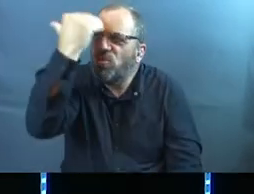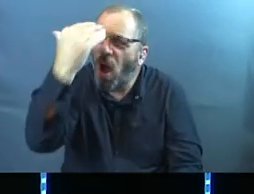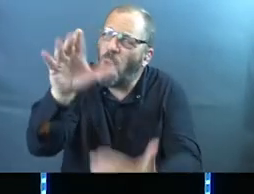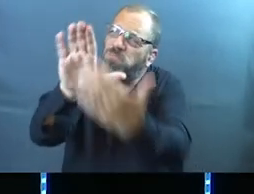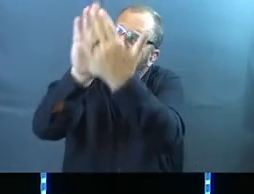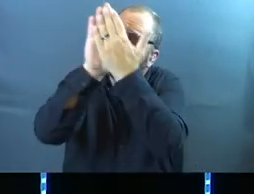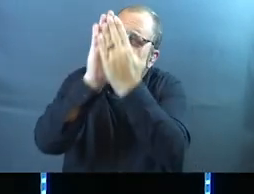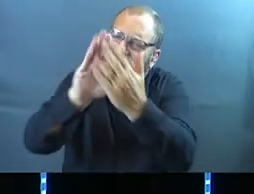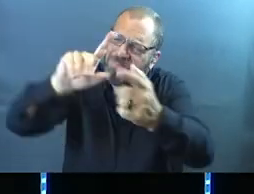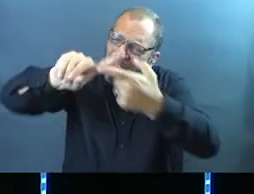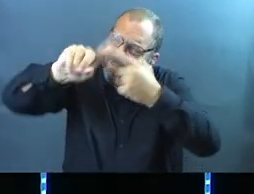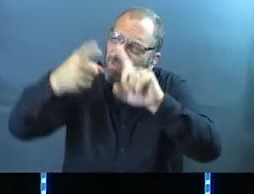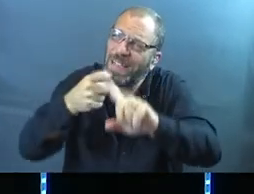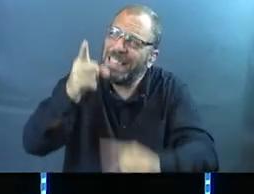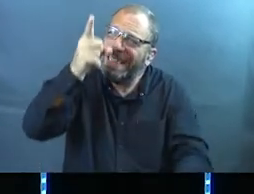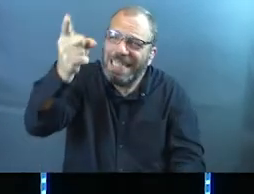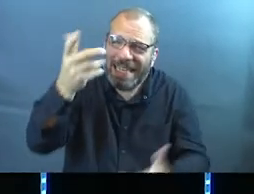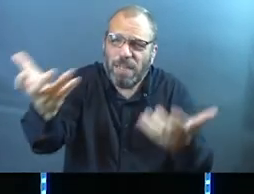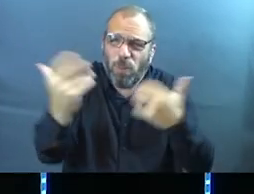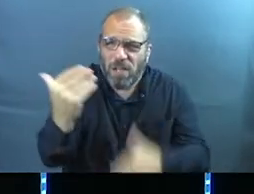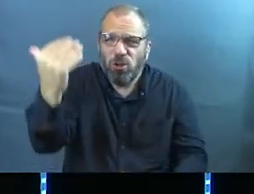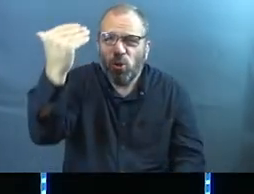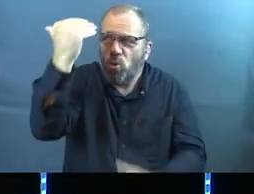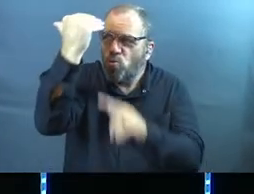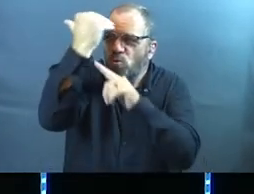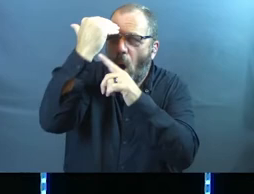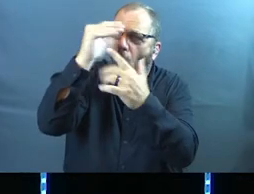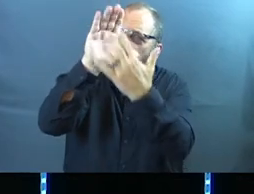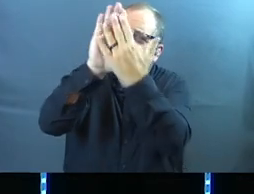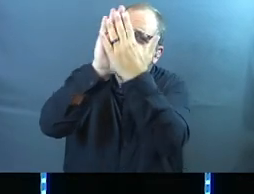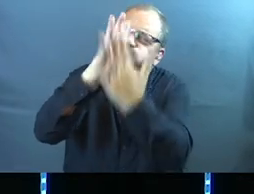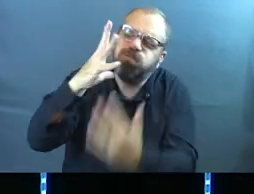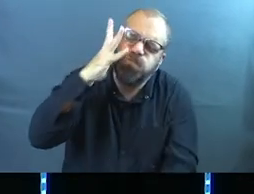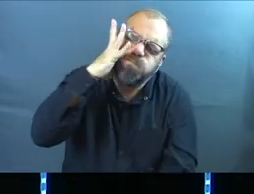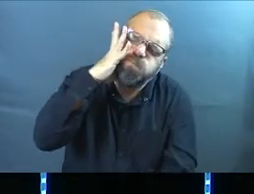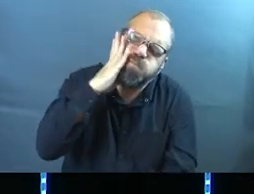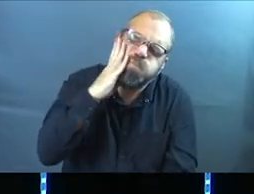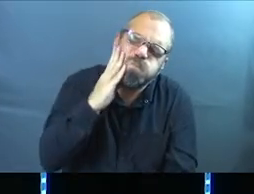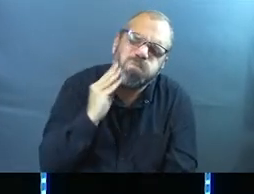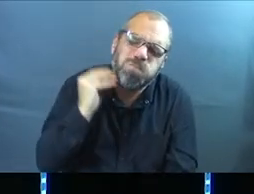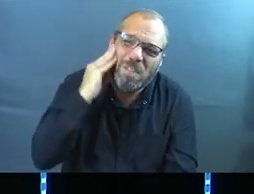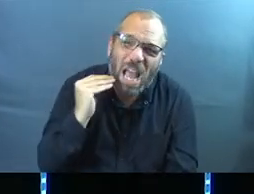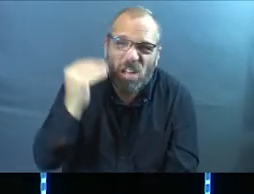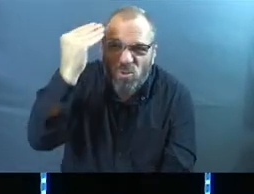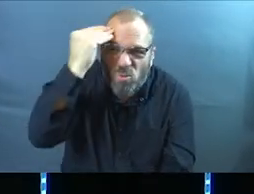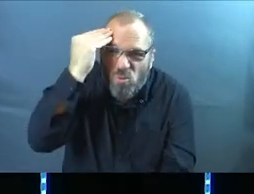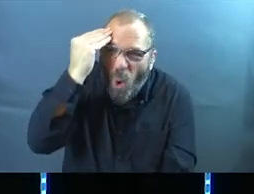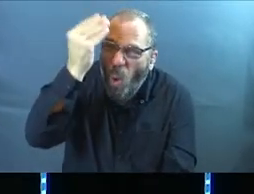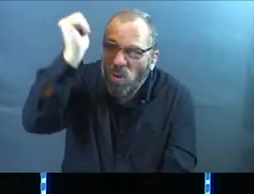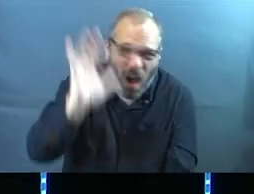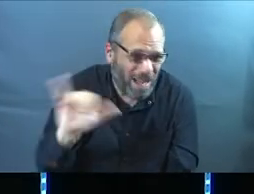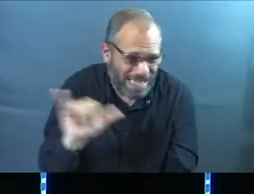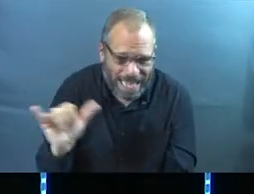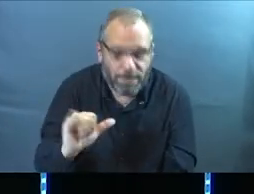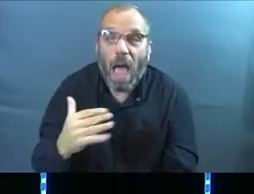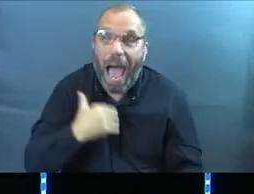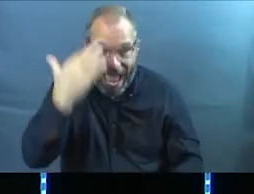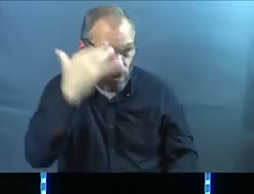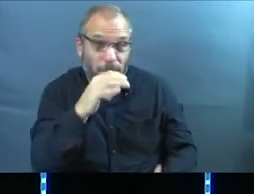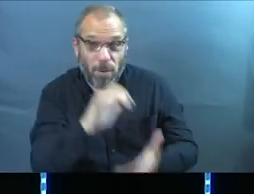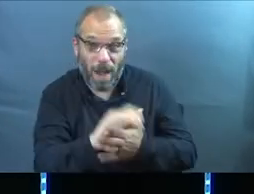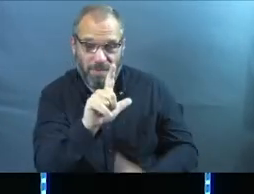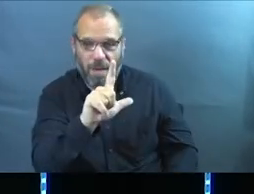wants a friendship with you. He wants you to know him for real. Do you know him for real? Like, I know